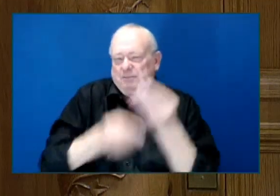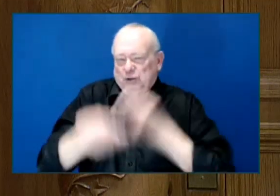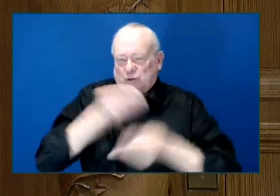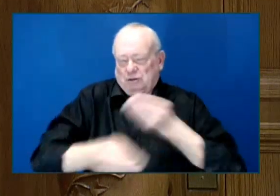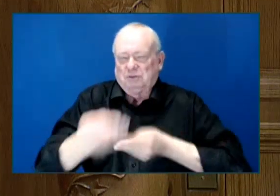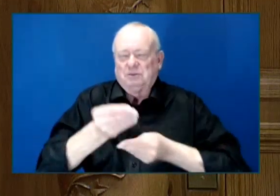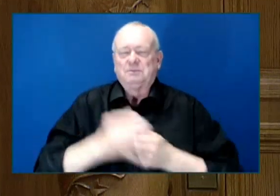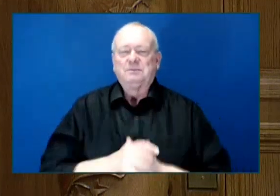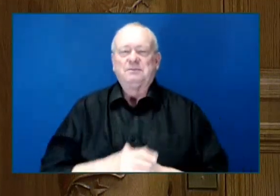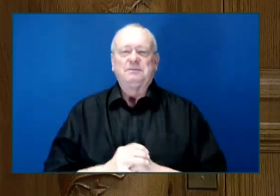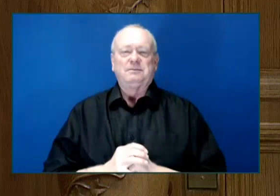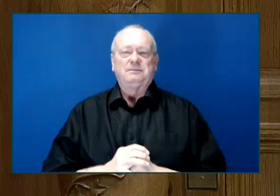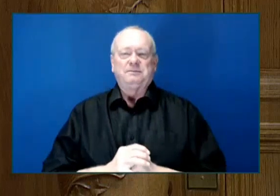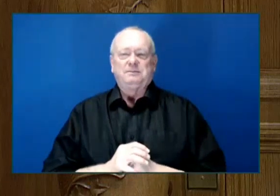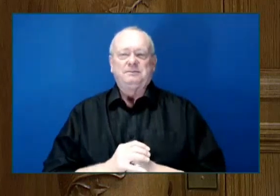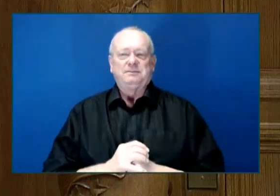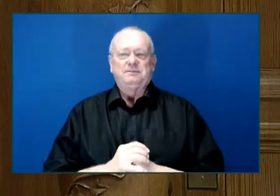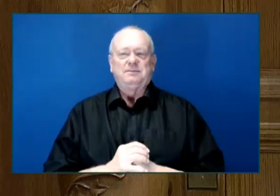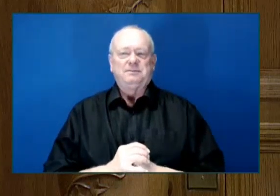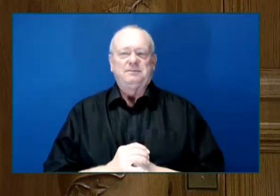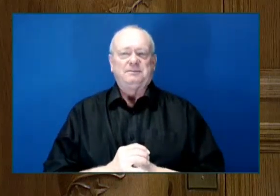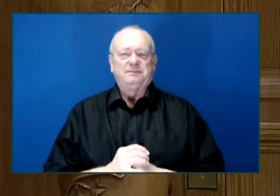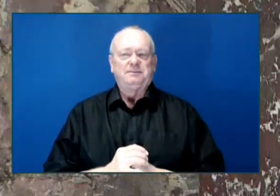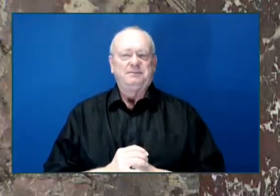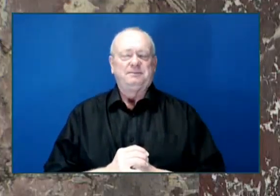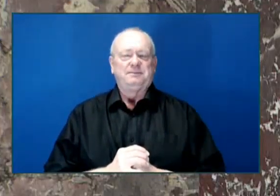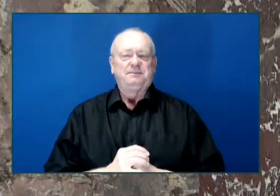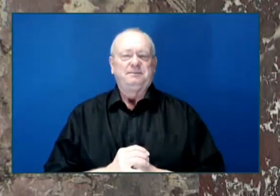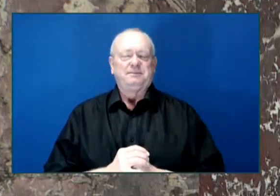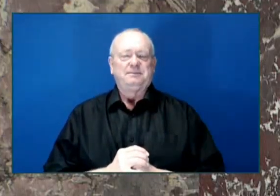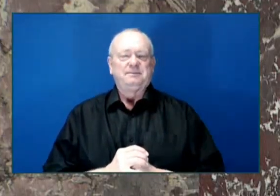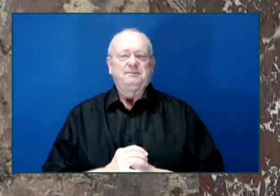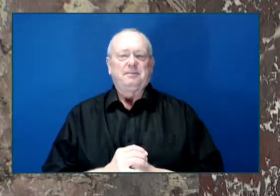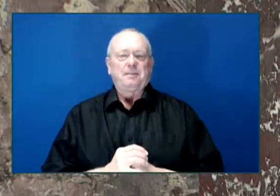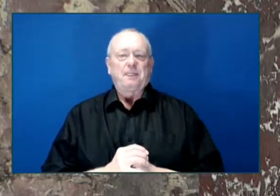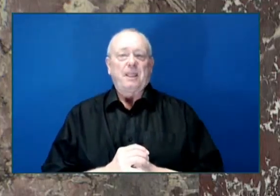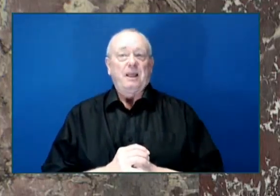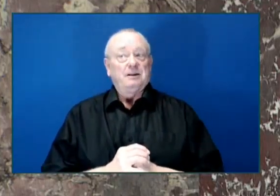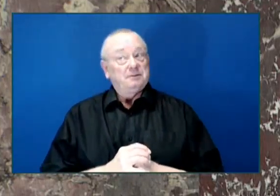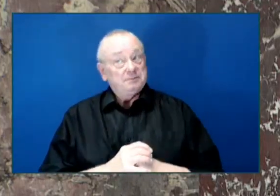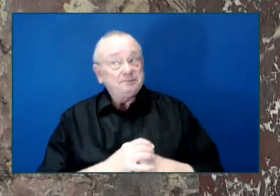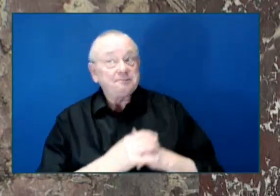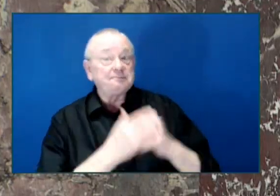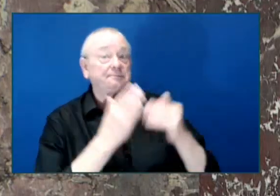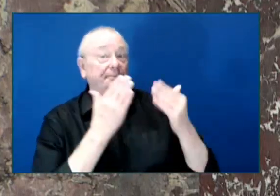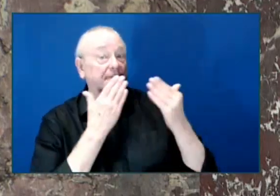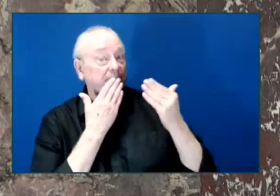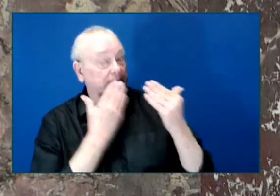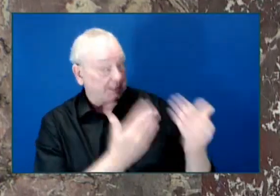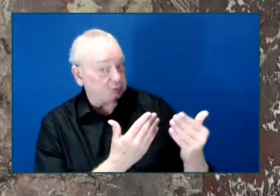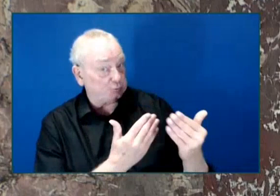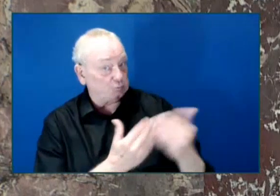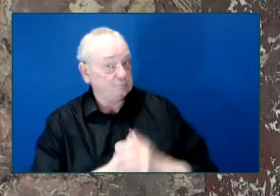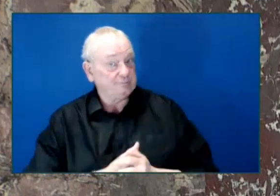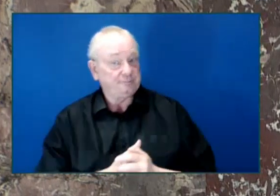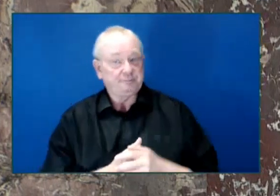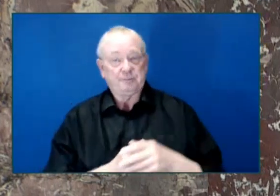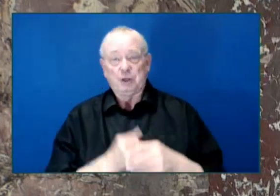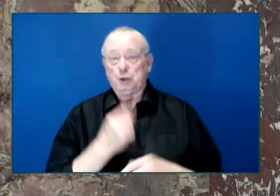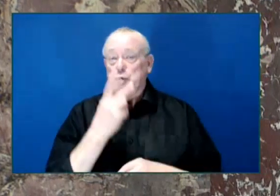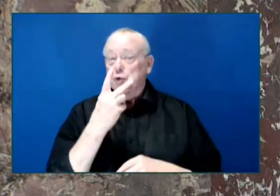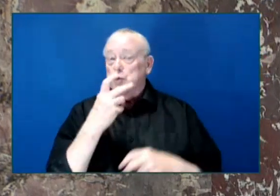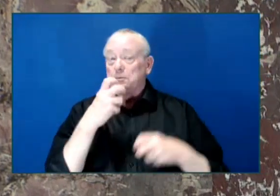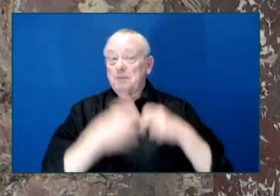Premier. Thank you, Honourable Speaker. Two issues raised in the member's question. I'll take them both in order. One is